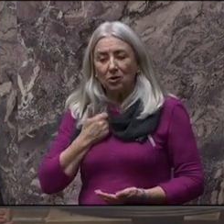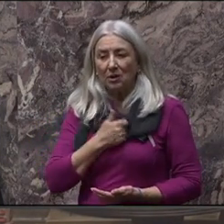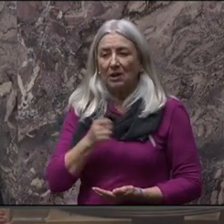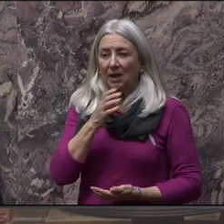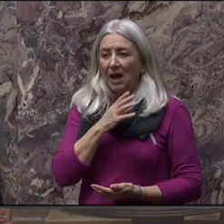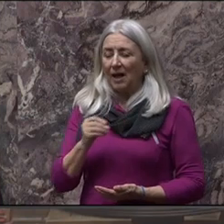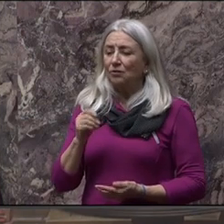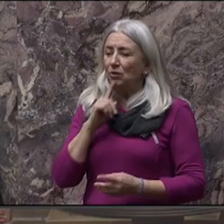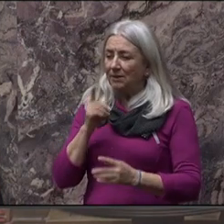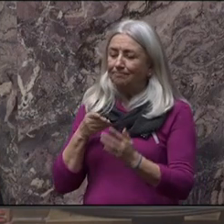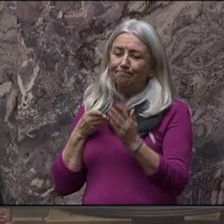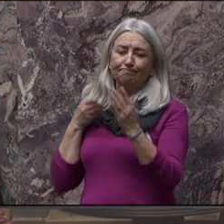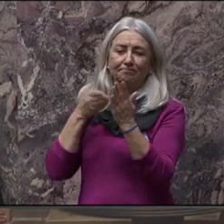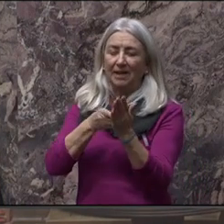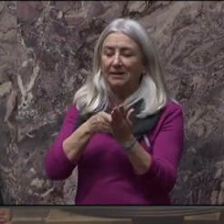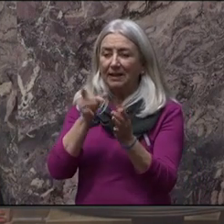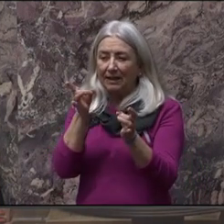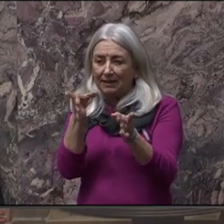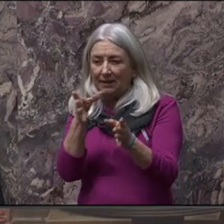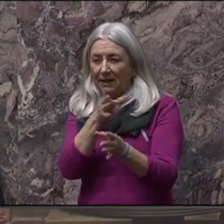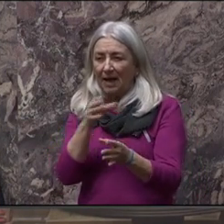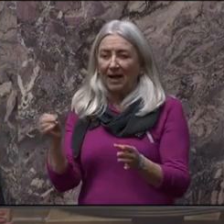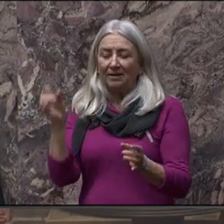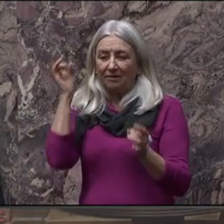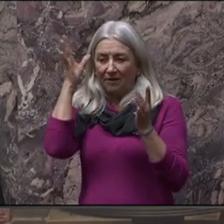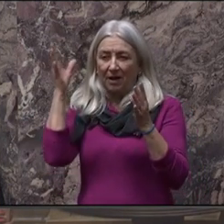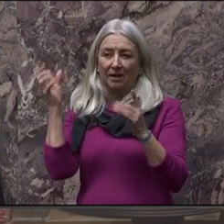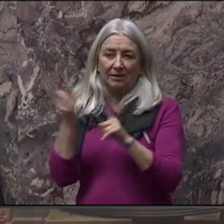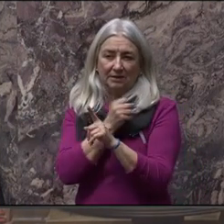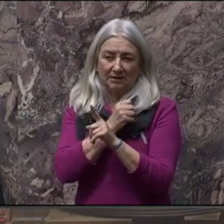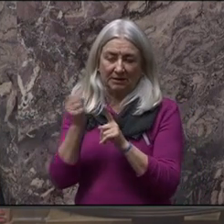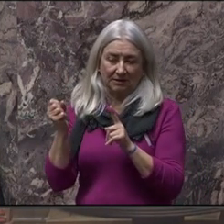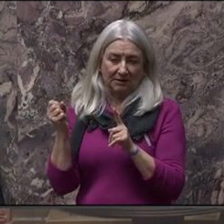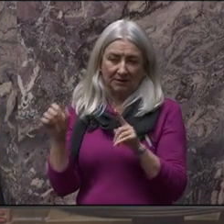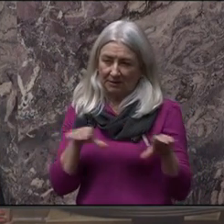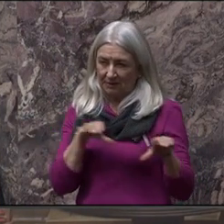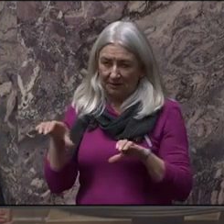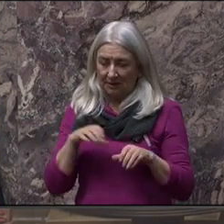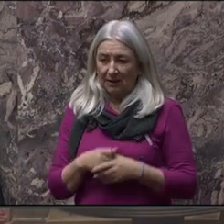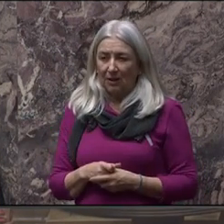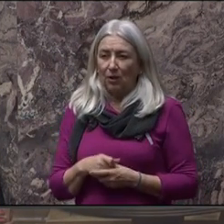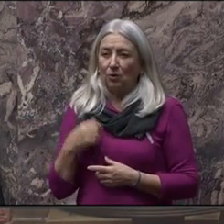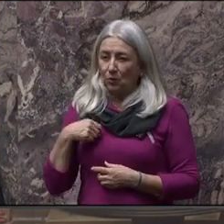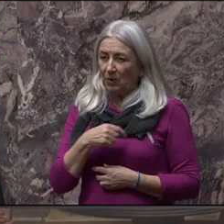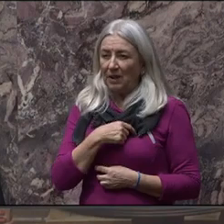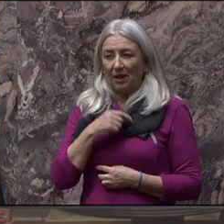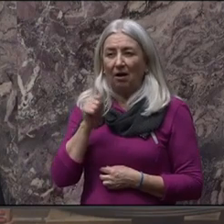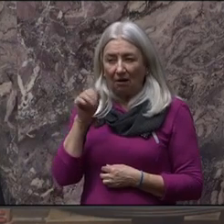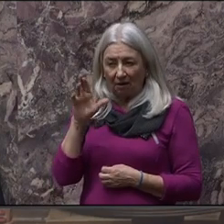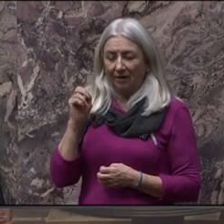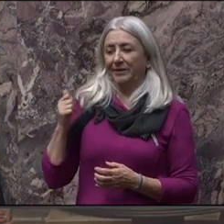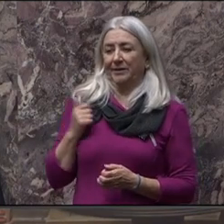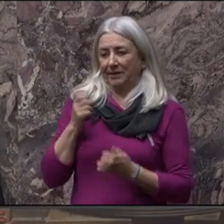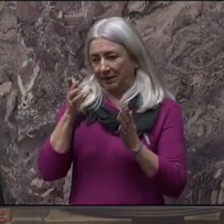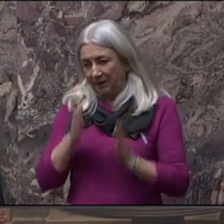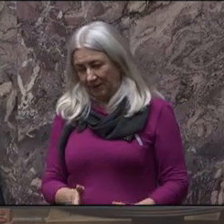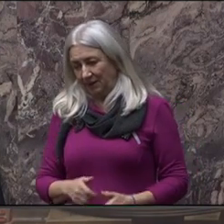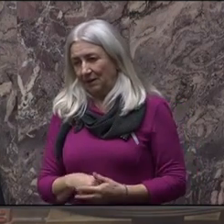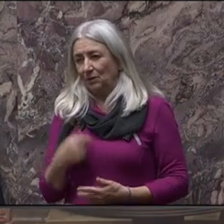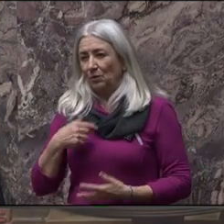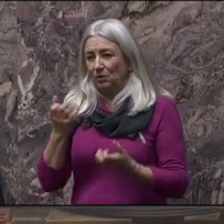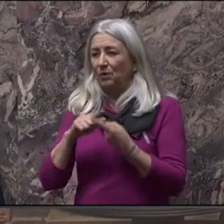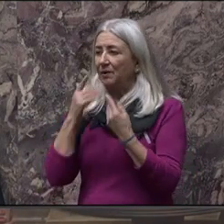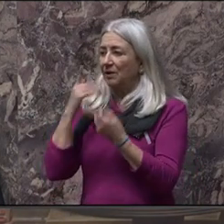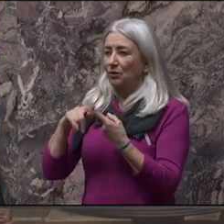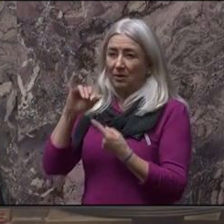and violence. Let us reaffirm who we are as Canadians. I want to thank the Imam for his